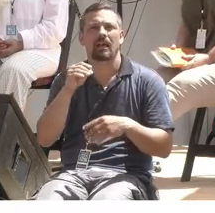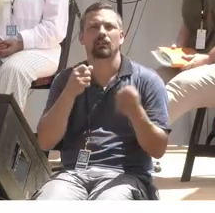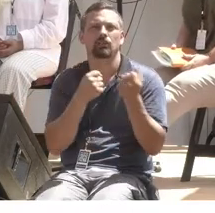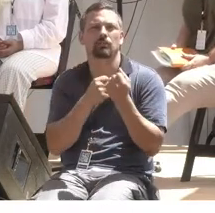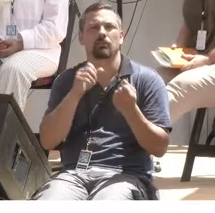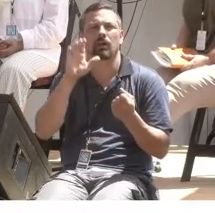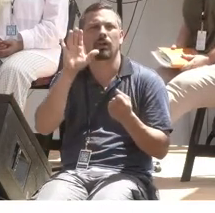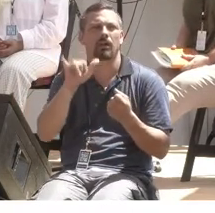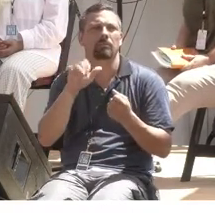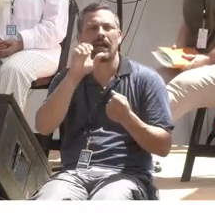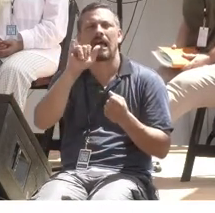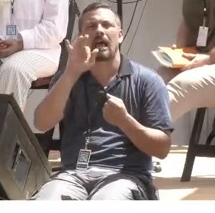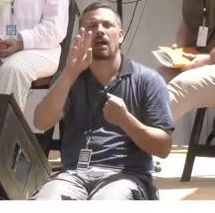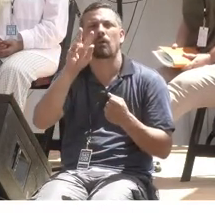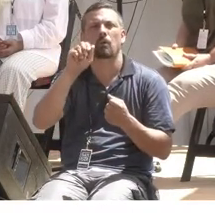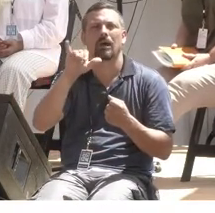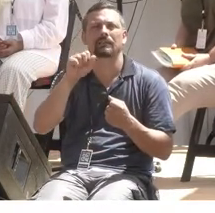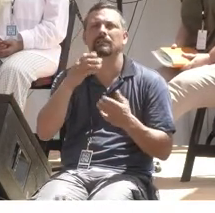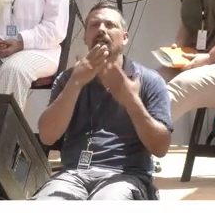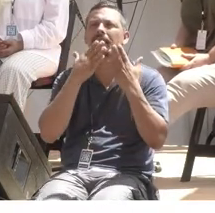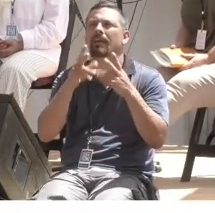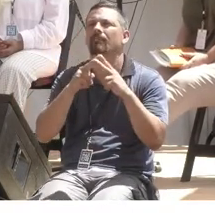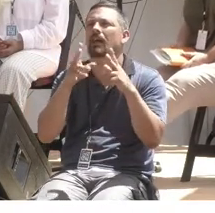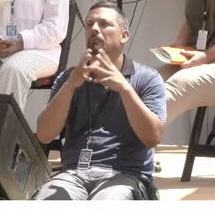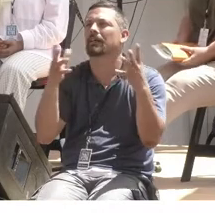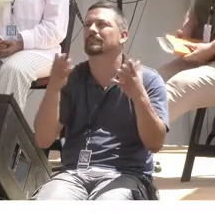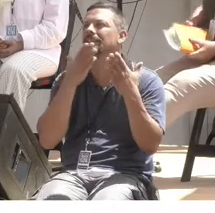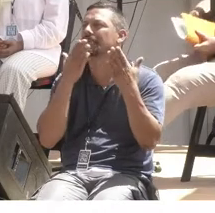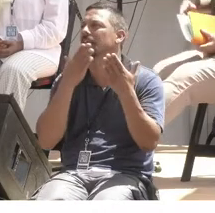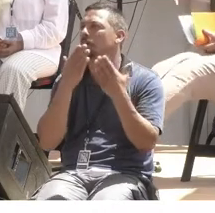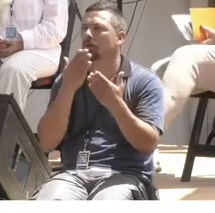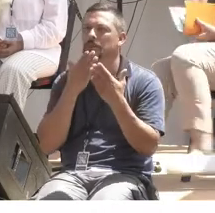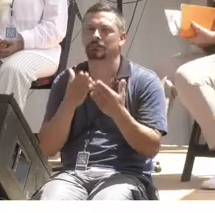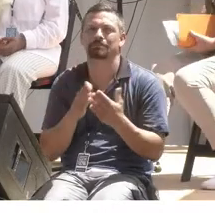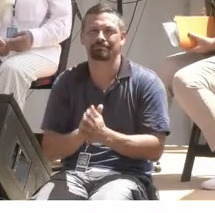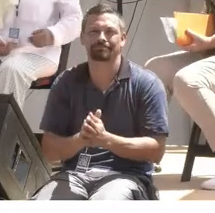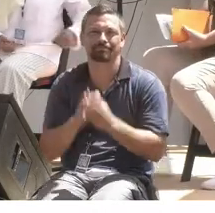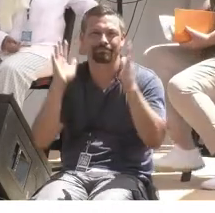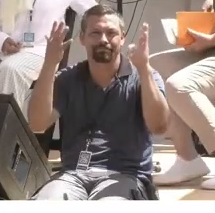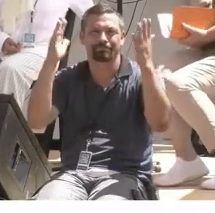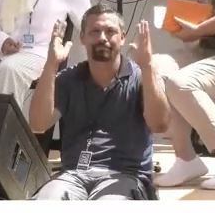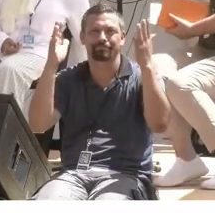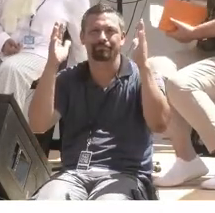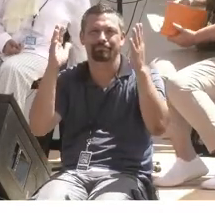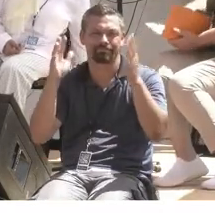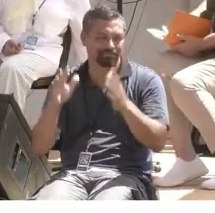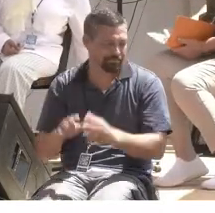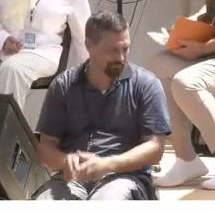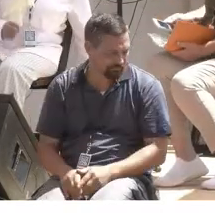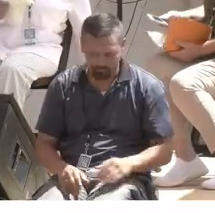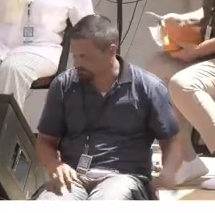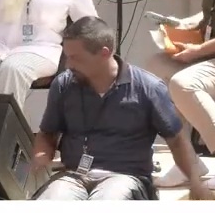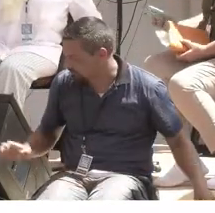by Etihad Airways. Thank you very much again. Thank you. Okay. Thank you, Lisa. Thank you.